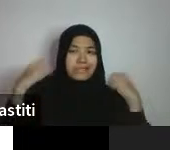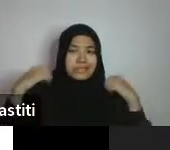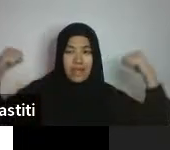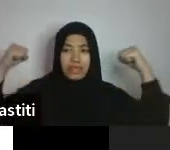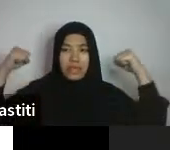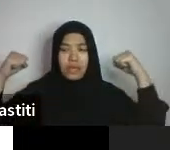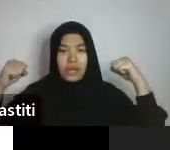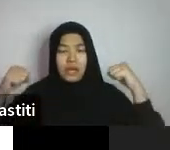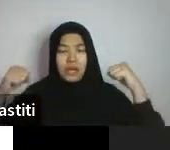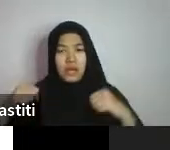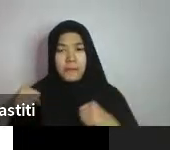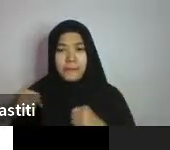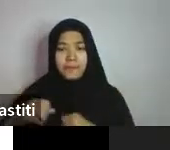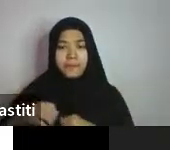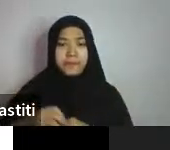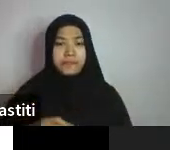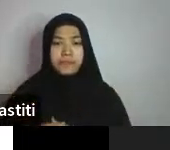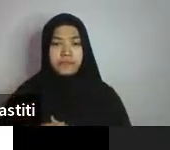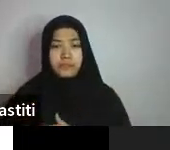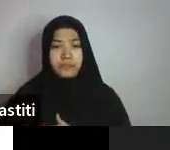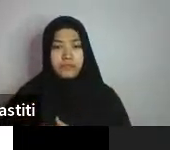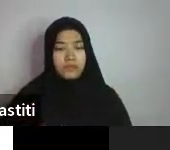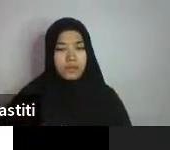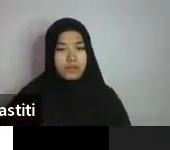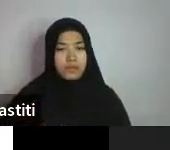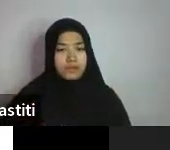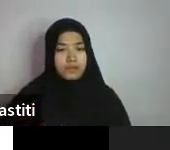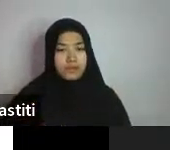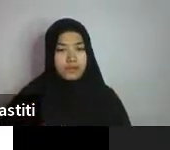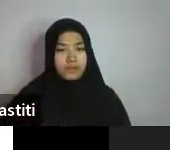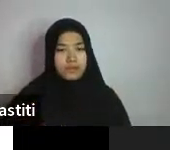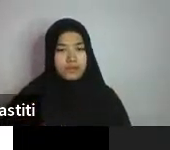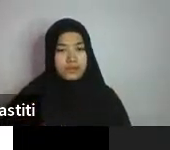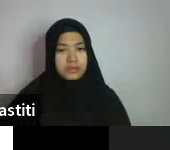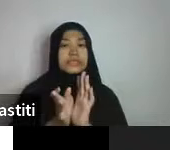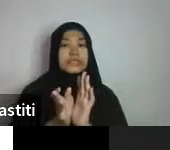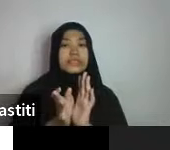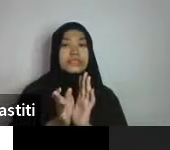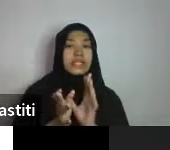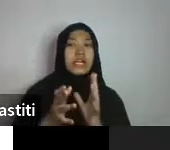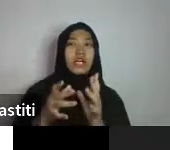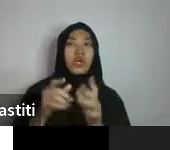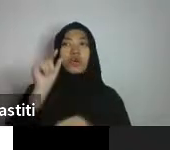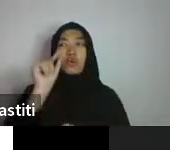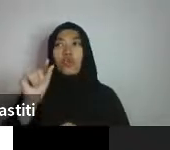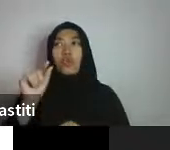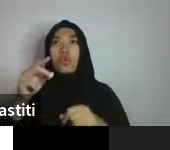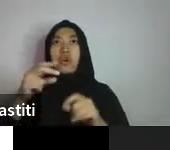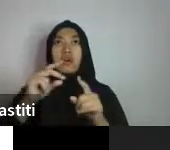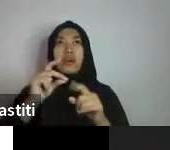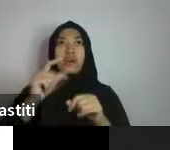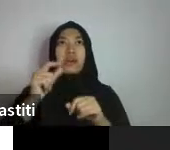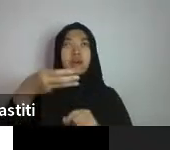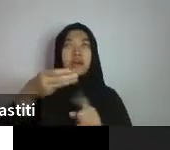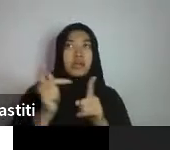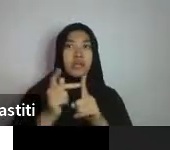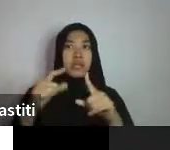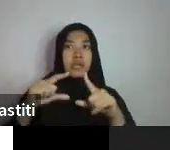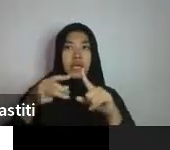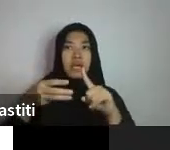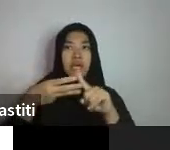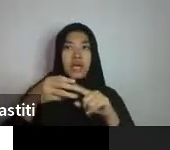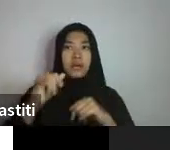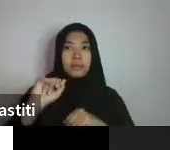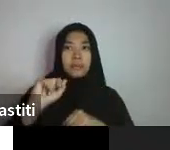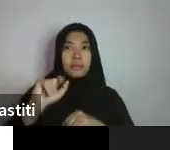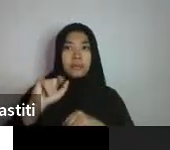to lead a productive and meaningful life. For example, to focus on abilities, potential, rather